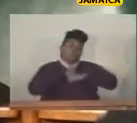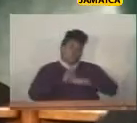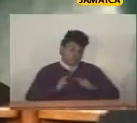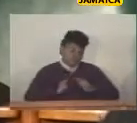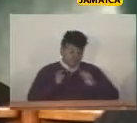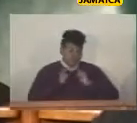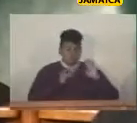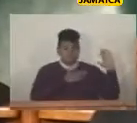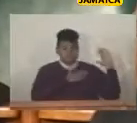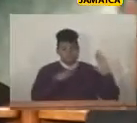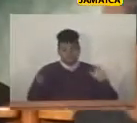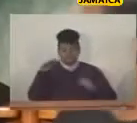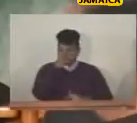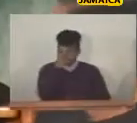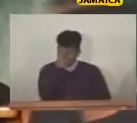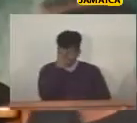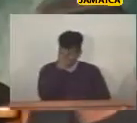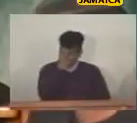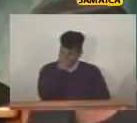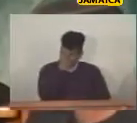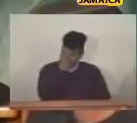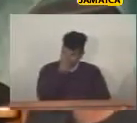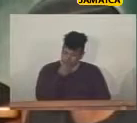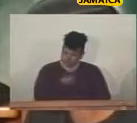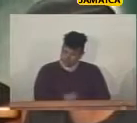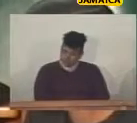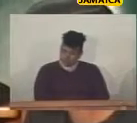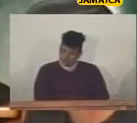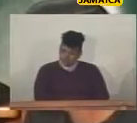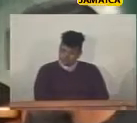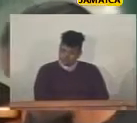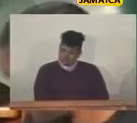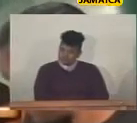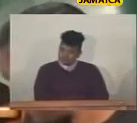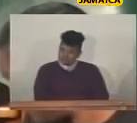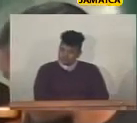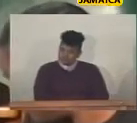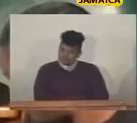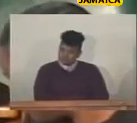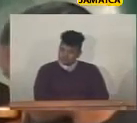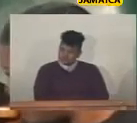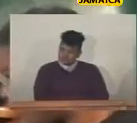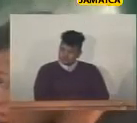of citizens. The system is working, Mr. President.